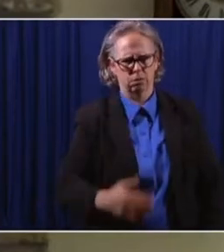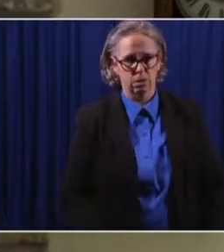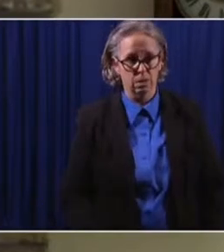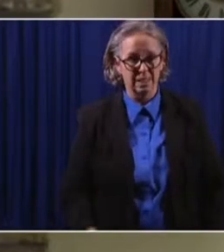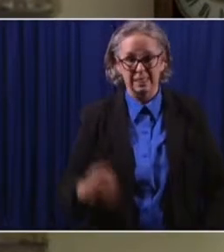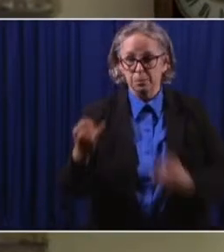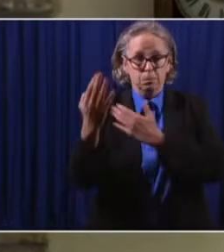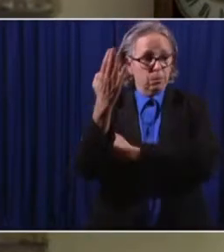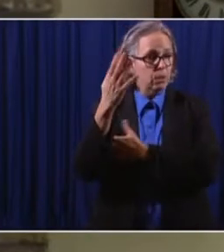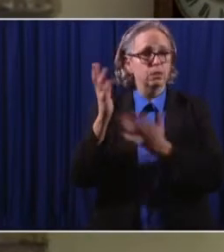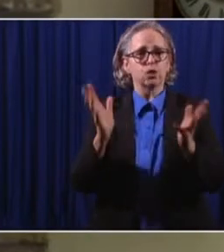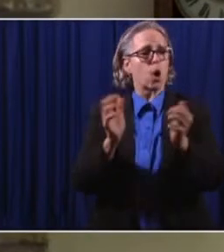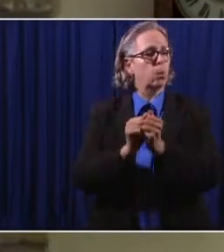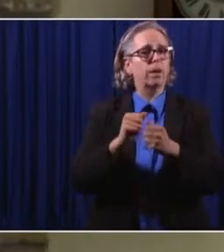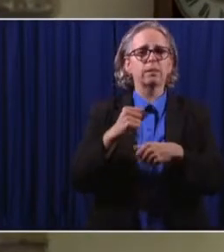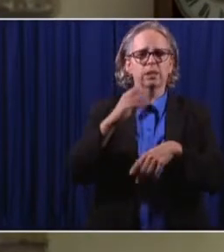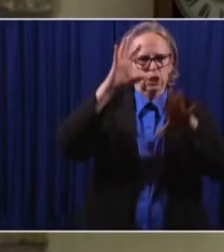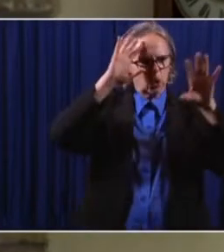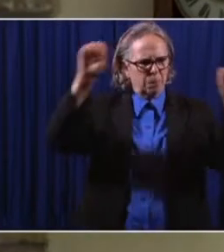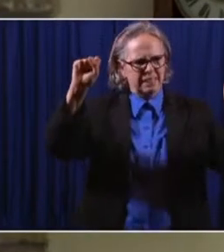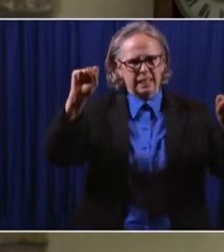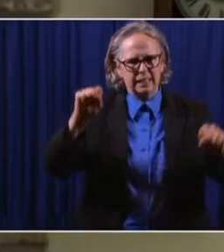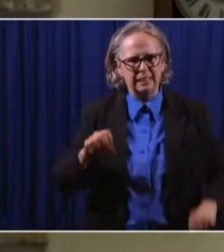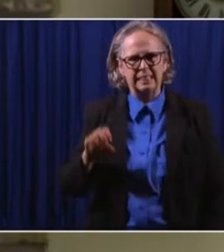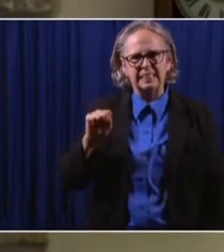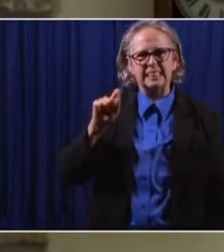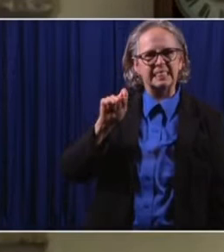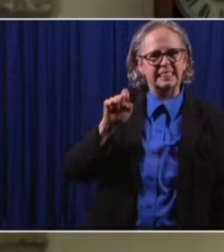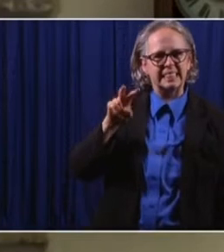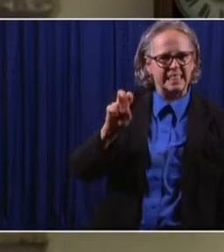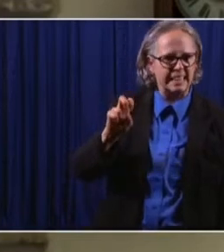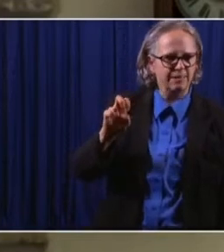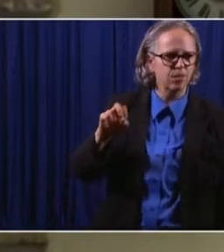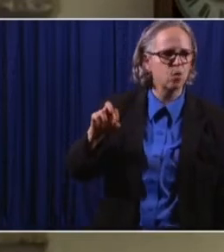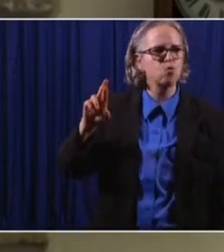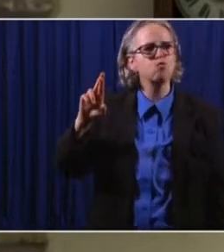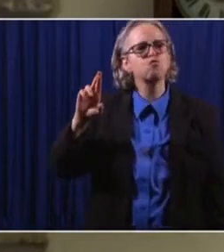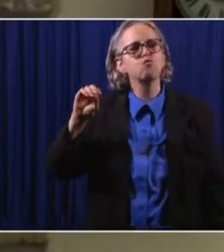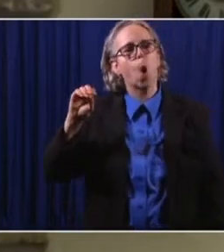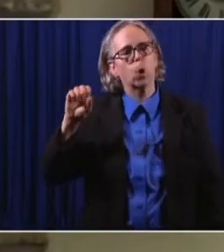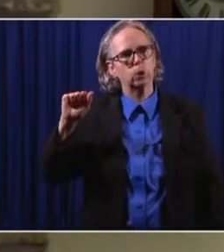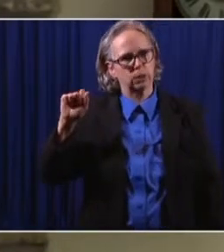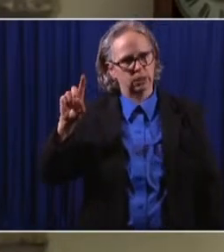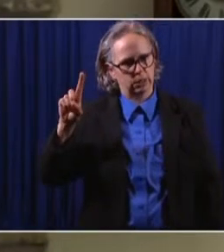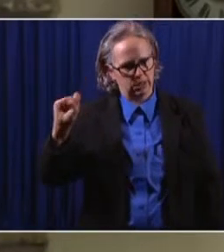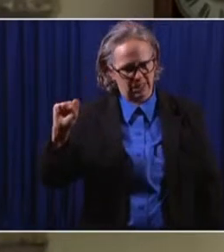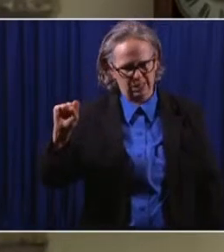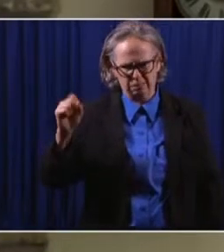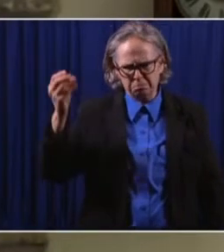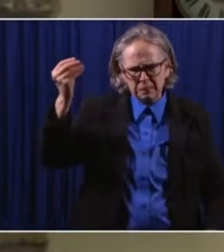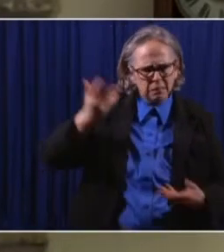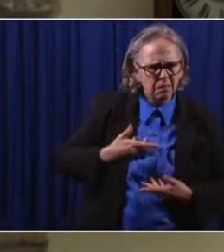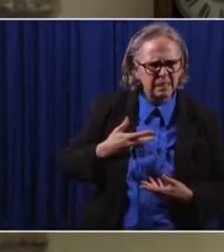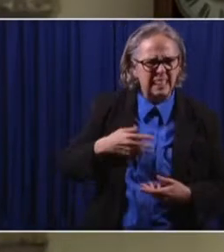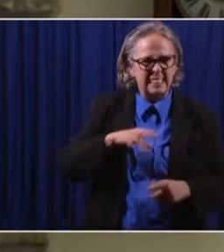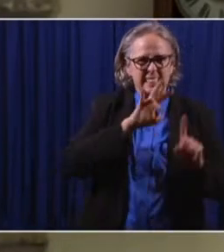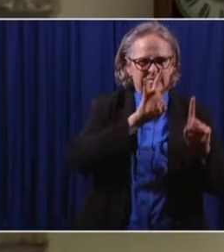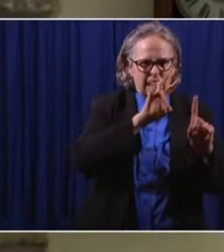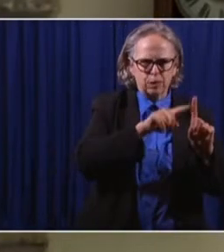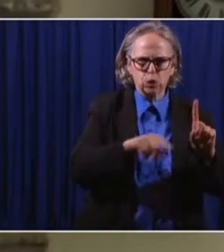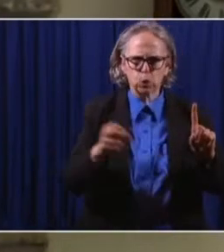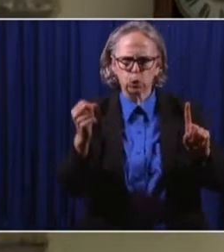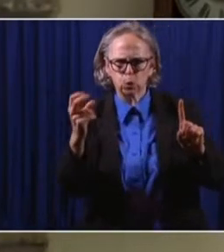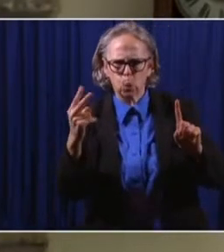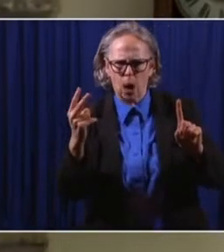Rose, who told me that their 7th to 12th grade is now gone remote, because